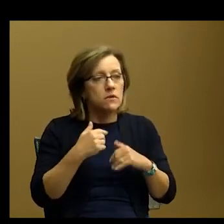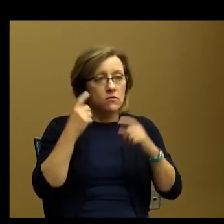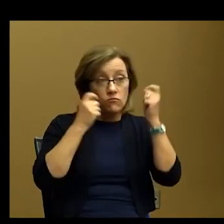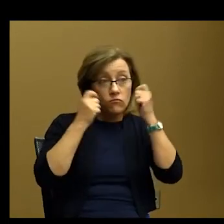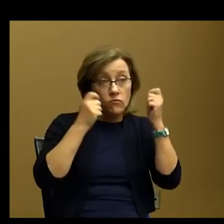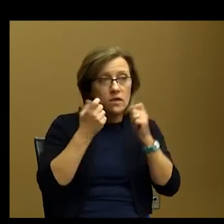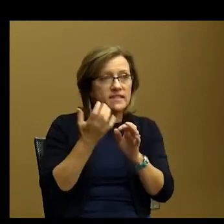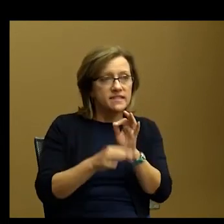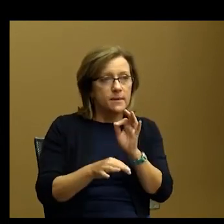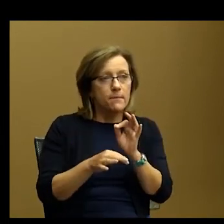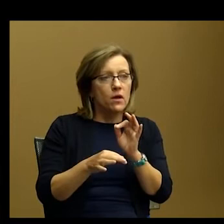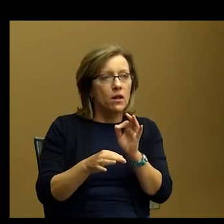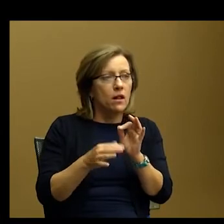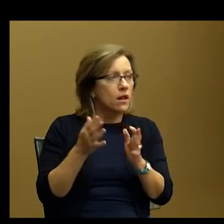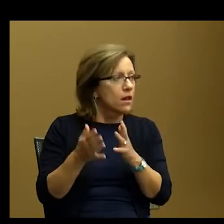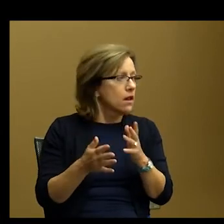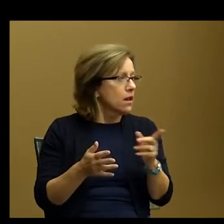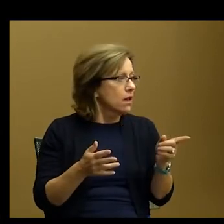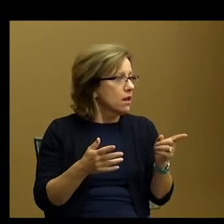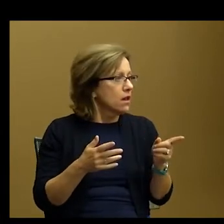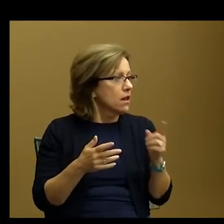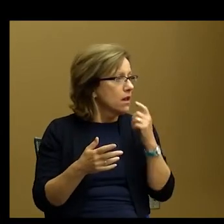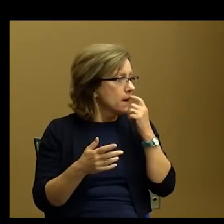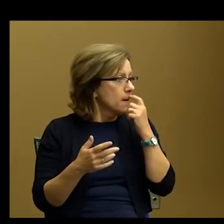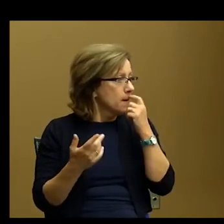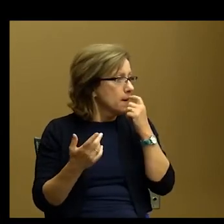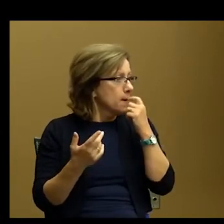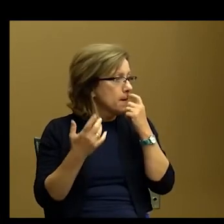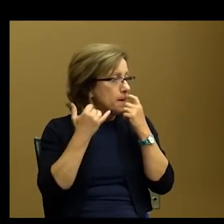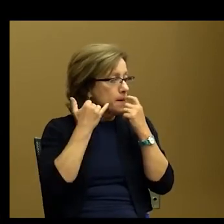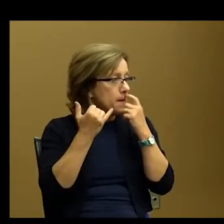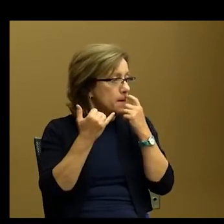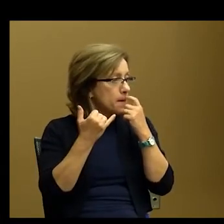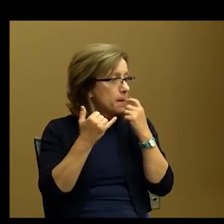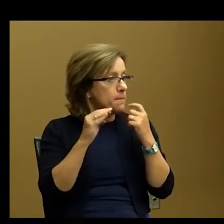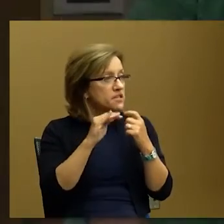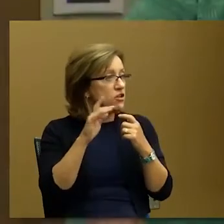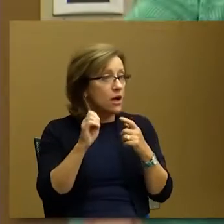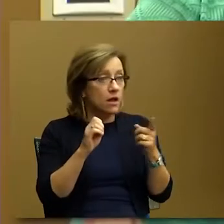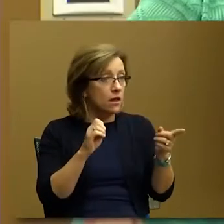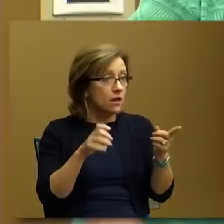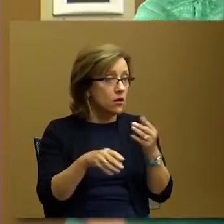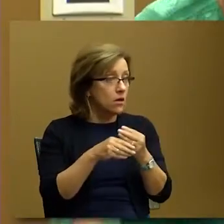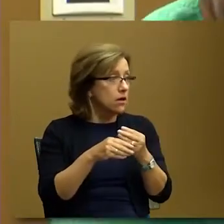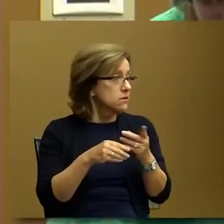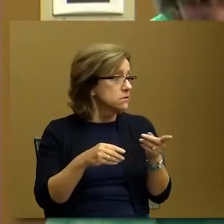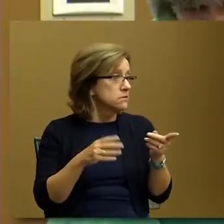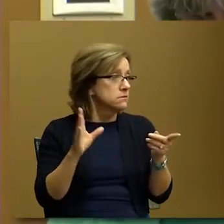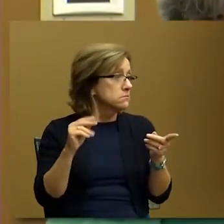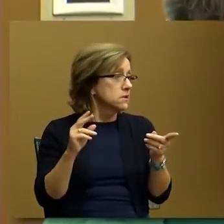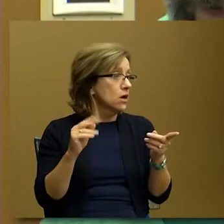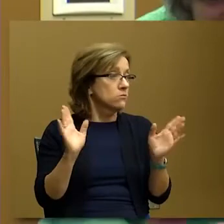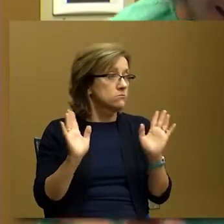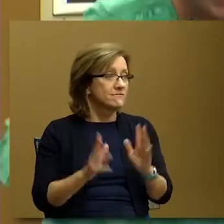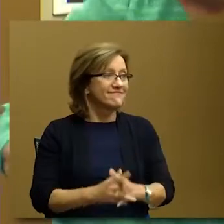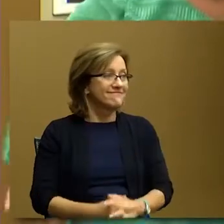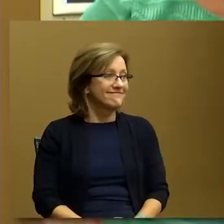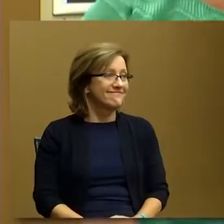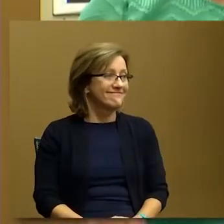gestures. You got some? Michelle? No, Okay.